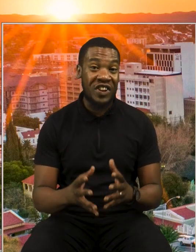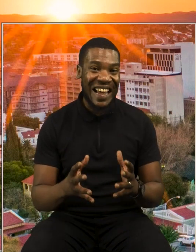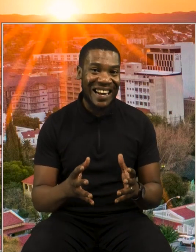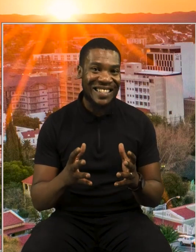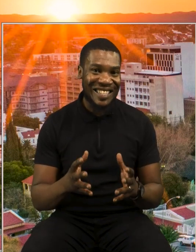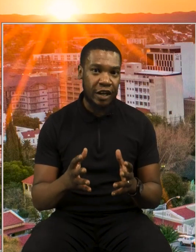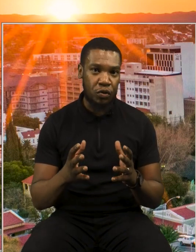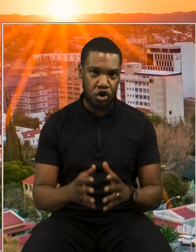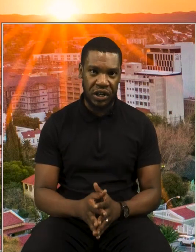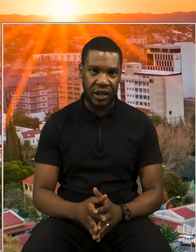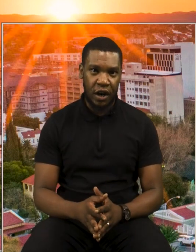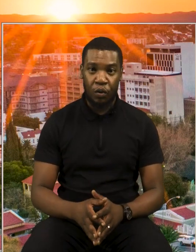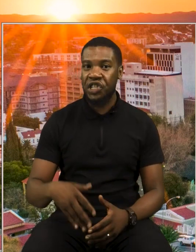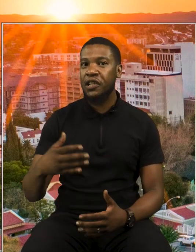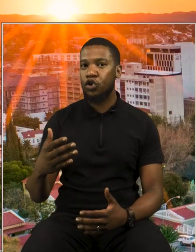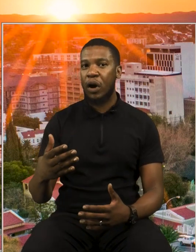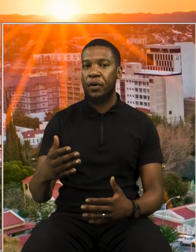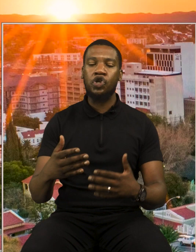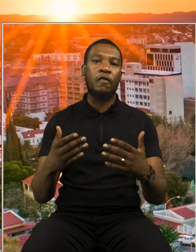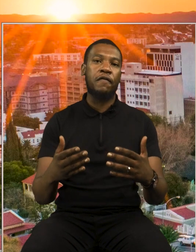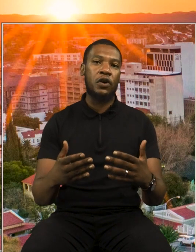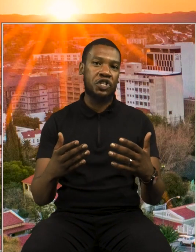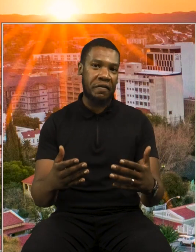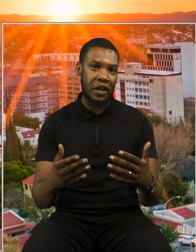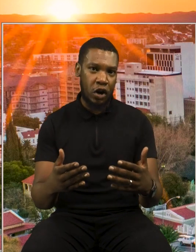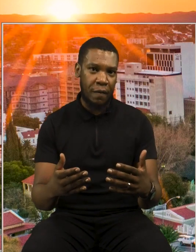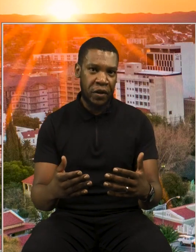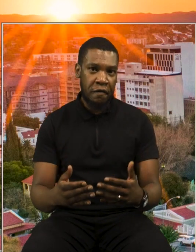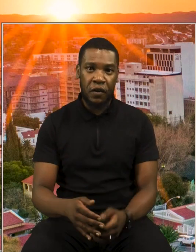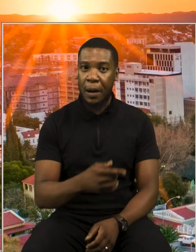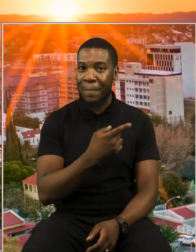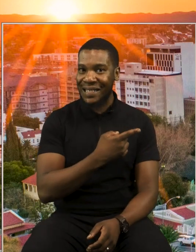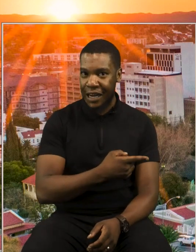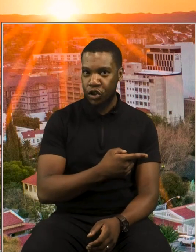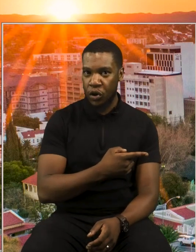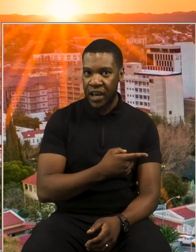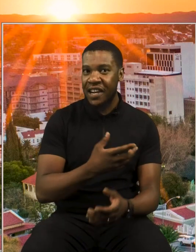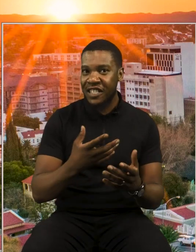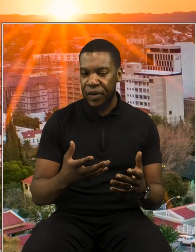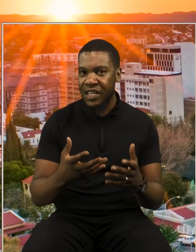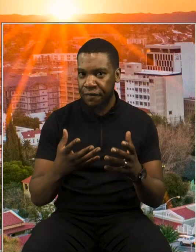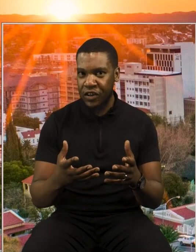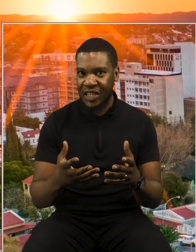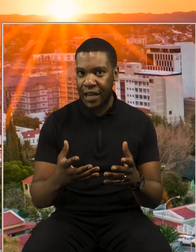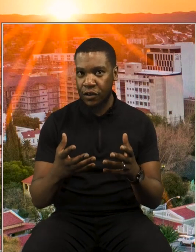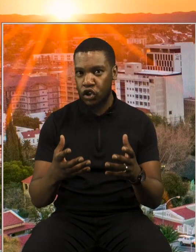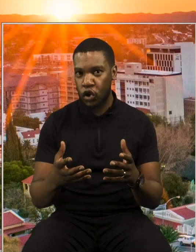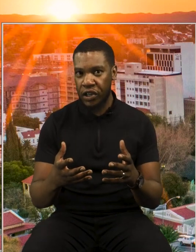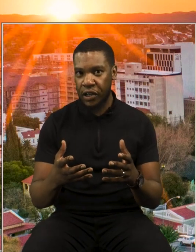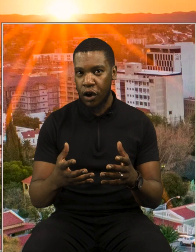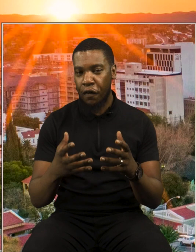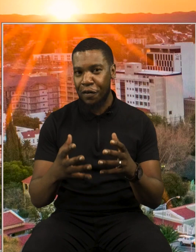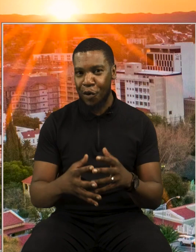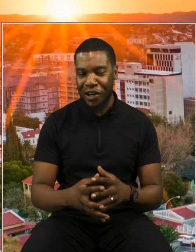to a reality check retreat where she can swap her chauffeur-driven car for a matatu and experience firsthand the